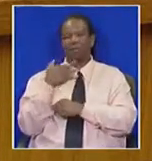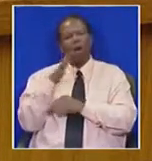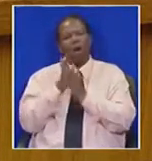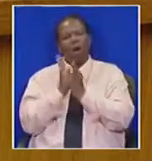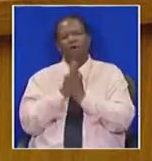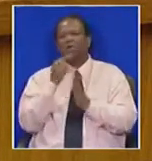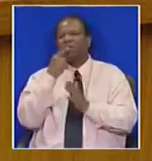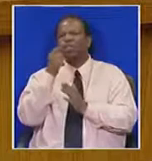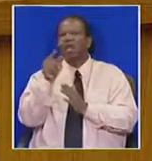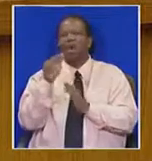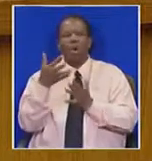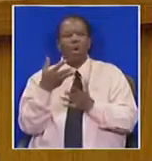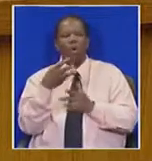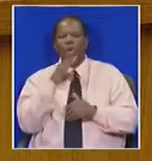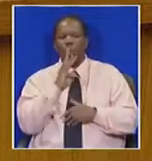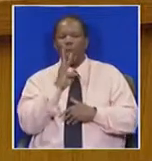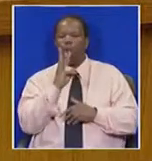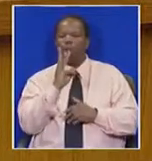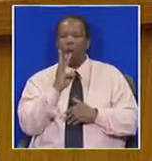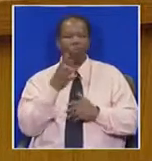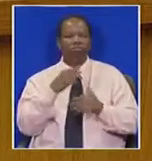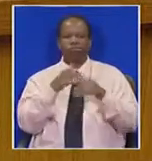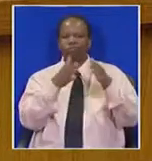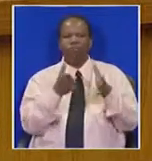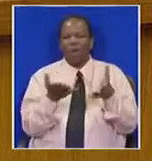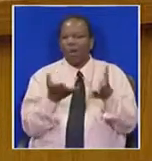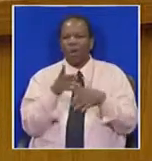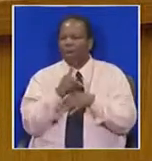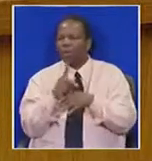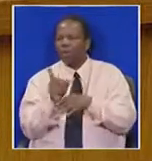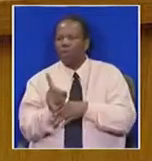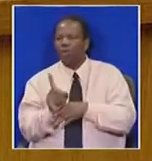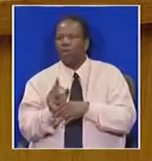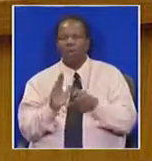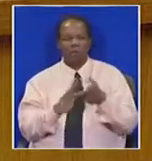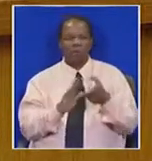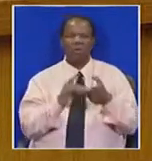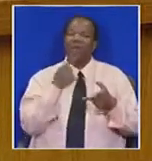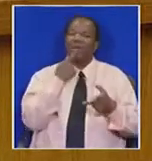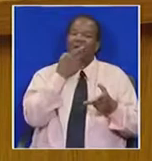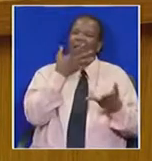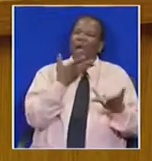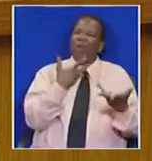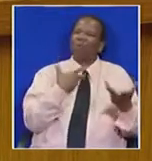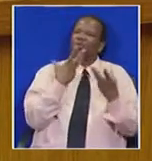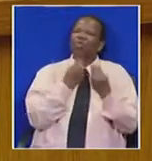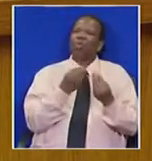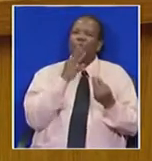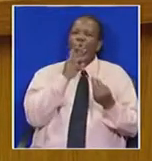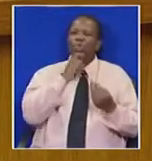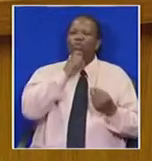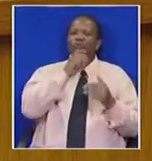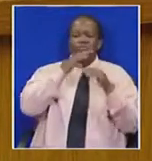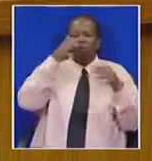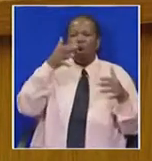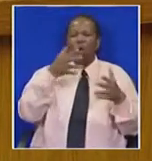for effective administration of water resources? What they were doing to reduce water demand? And what were their